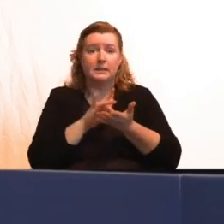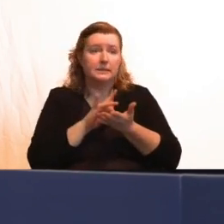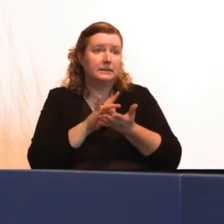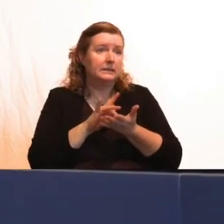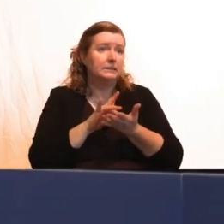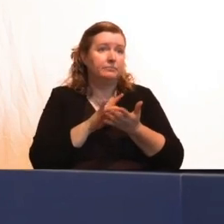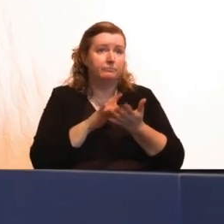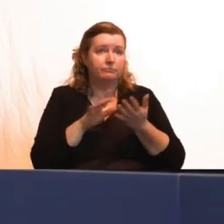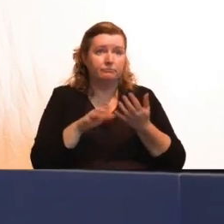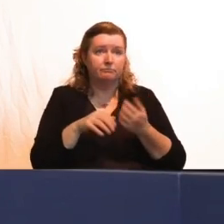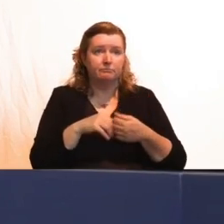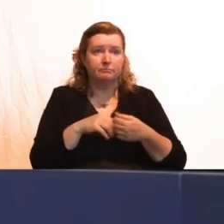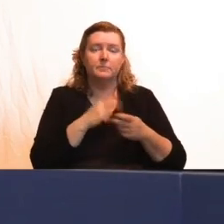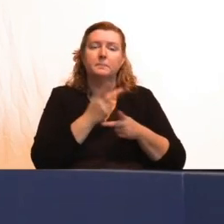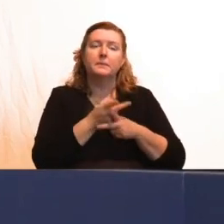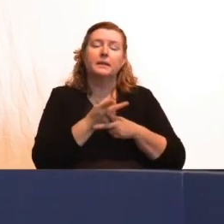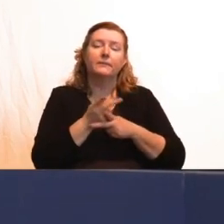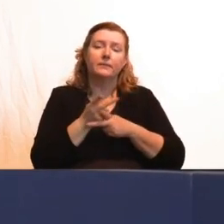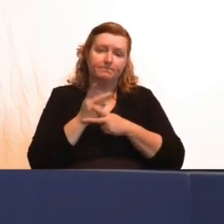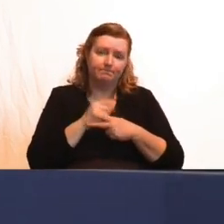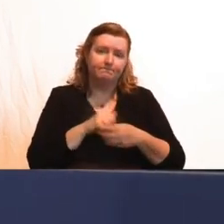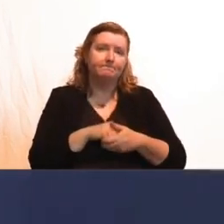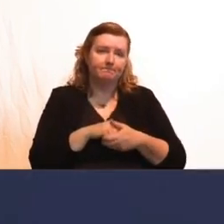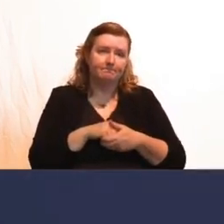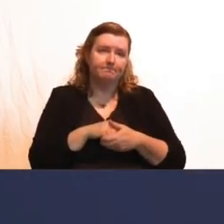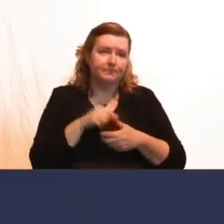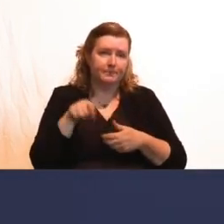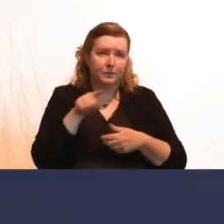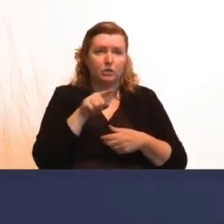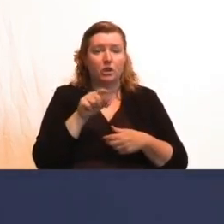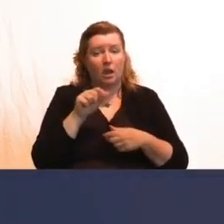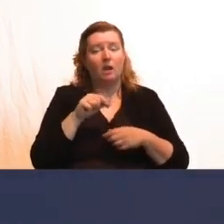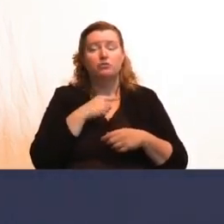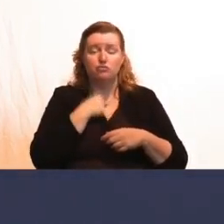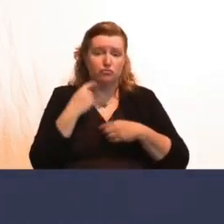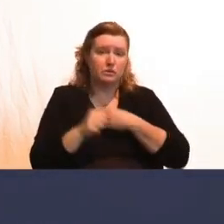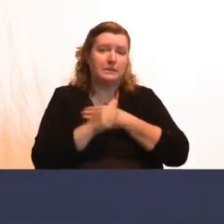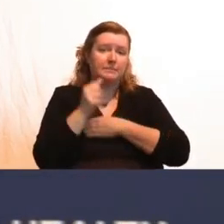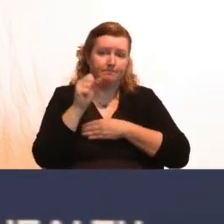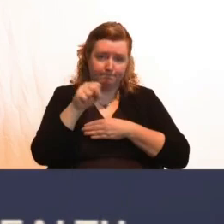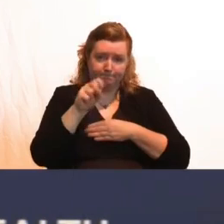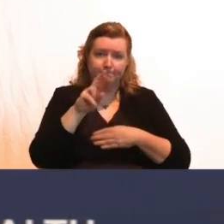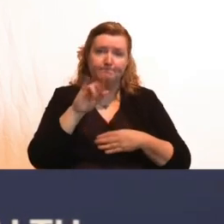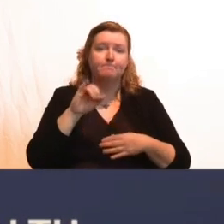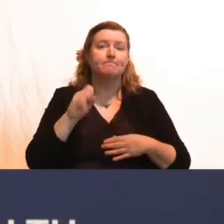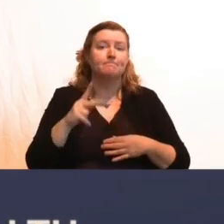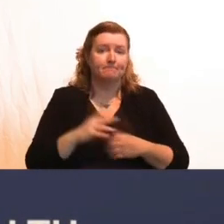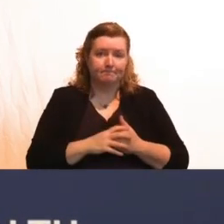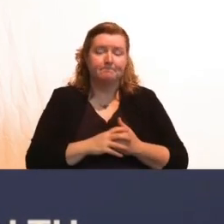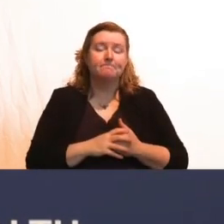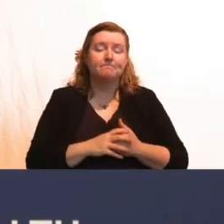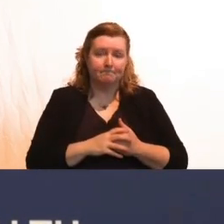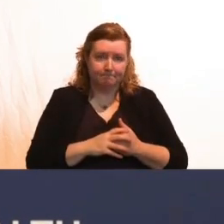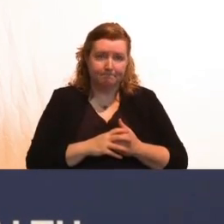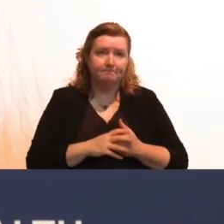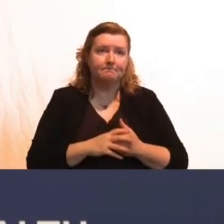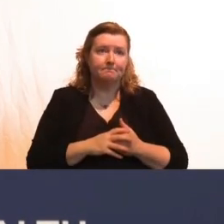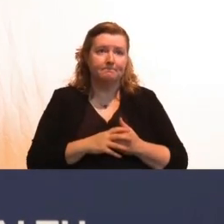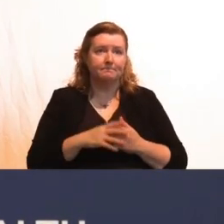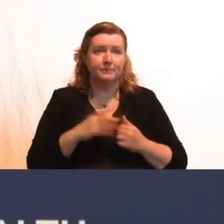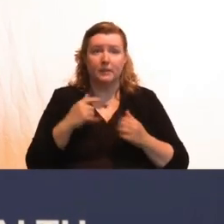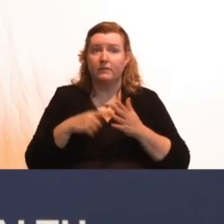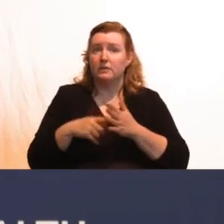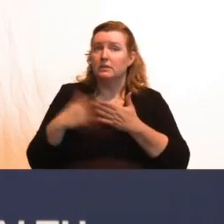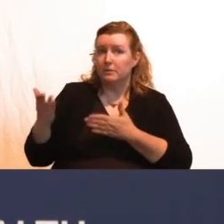it. So on behalf of Judy and Pat and Tina and Ed and Tammy and Paramel and